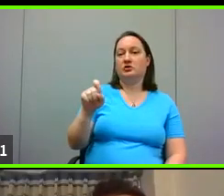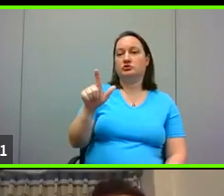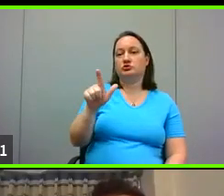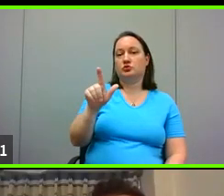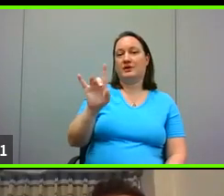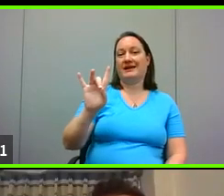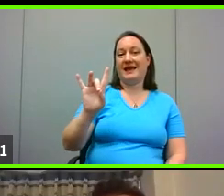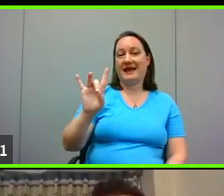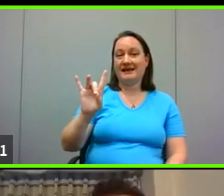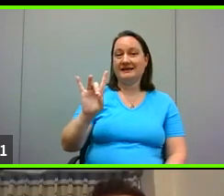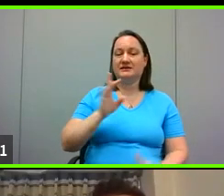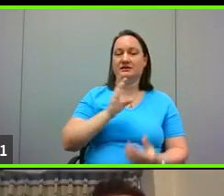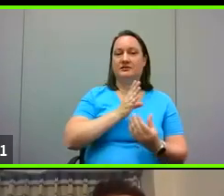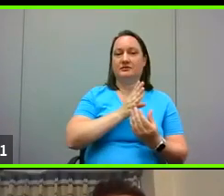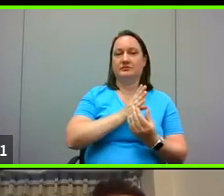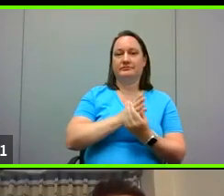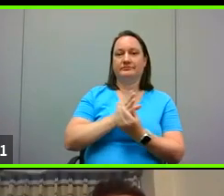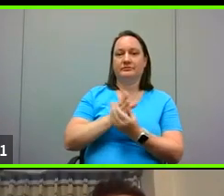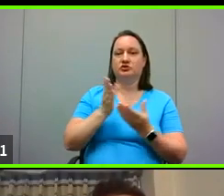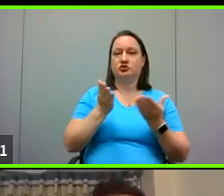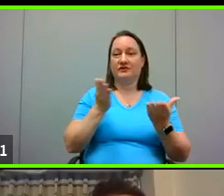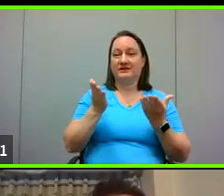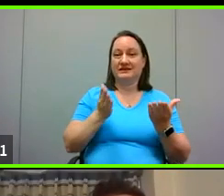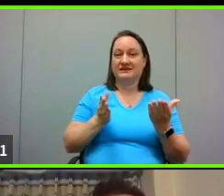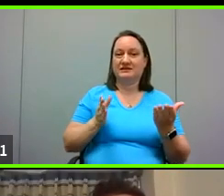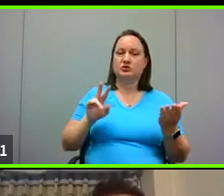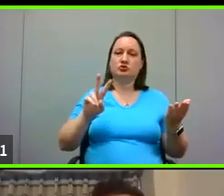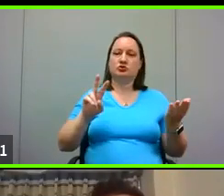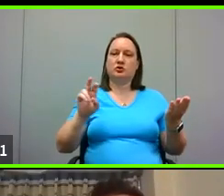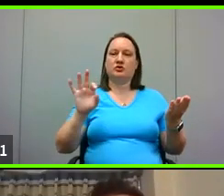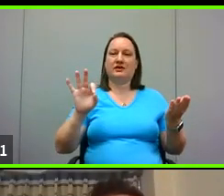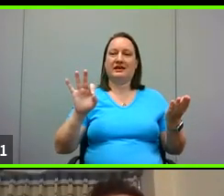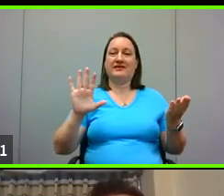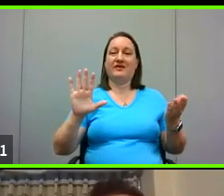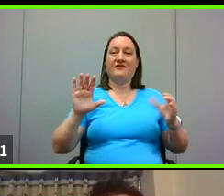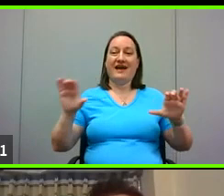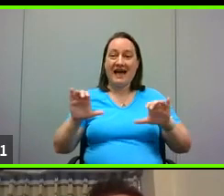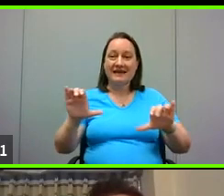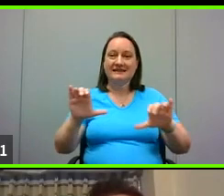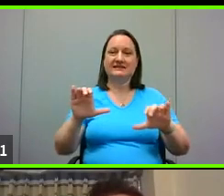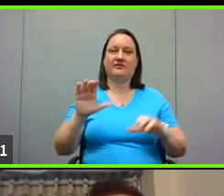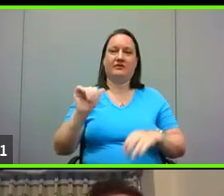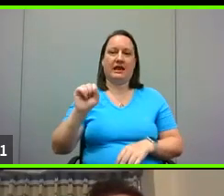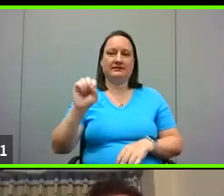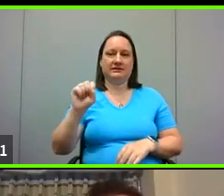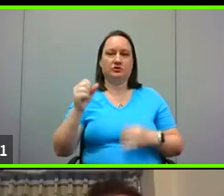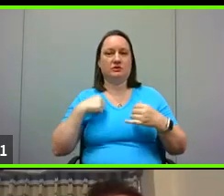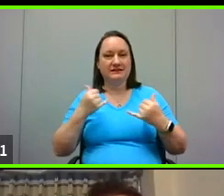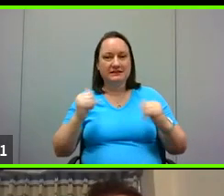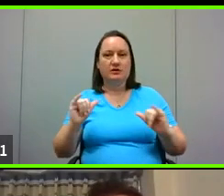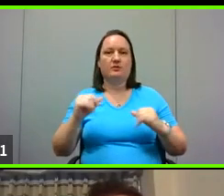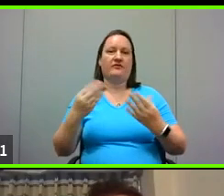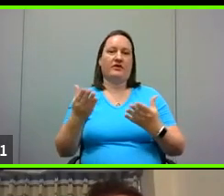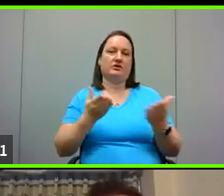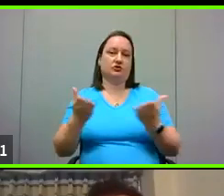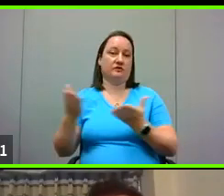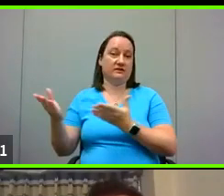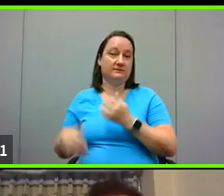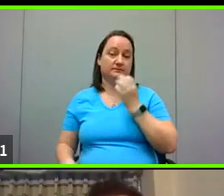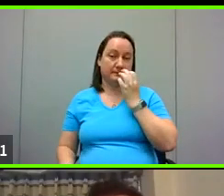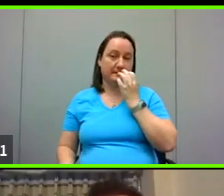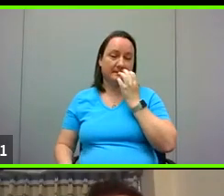cases or services, 295 active cases that we're still providing services to. And